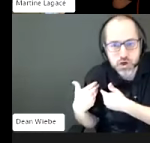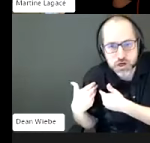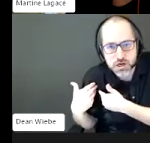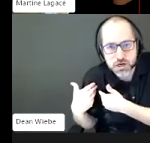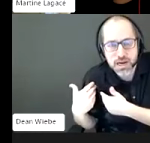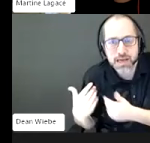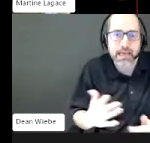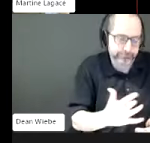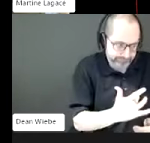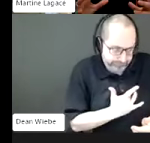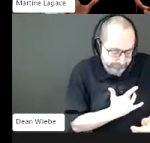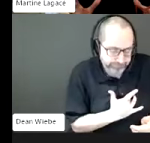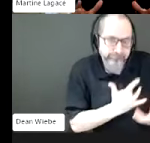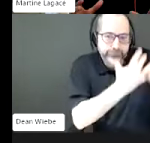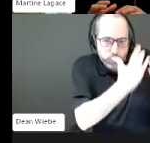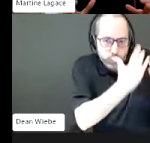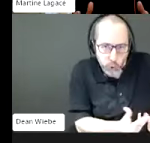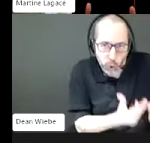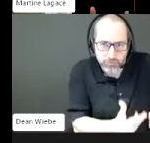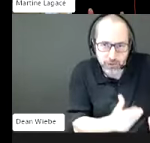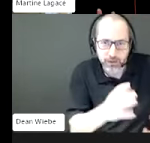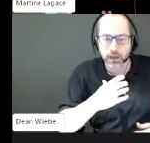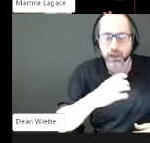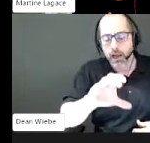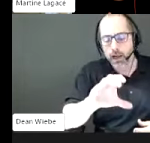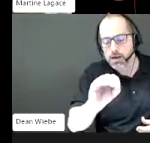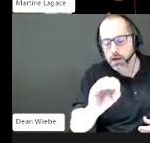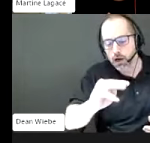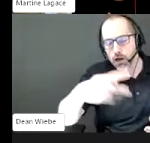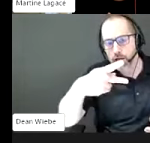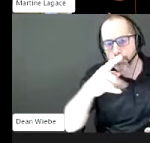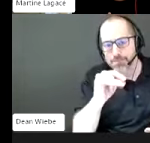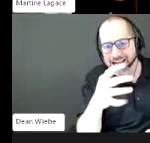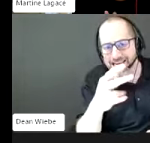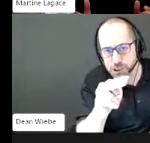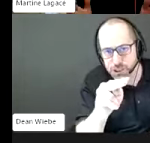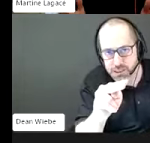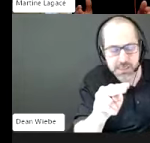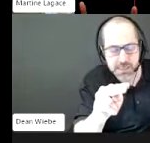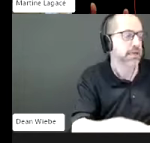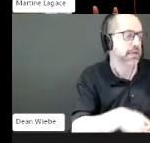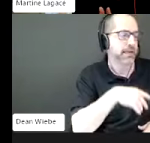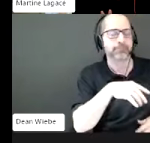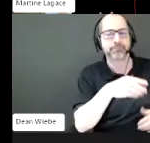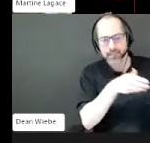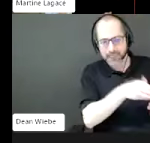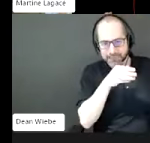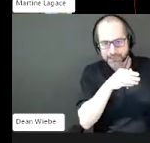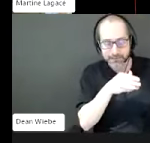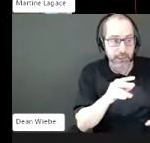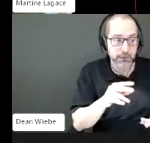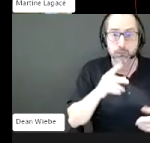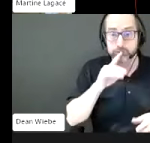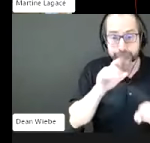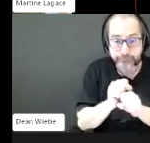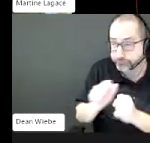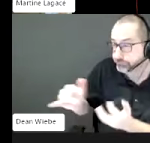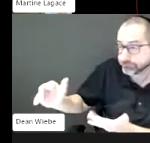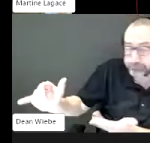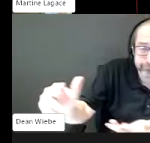ageism. Were these among these 110 documents that we analyzed, was there kind of good news? Was